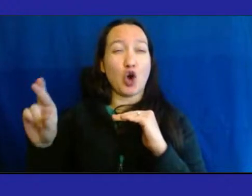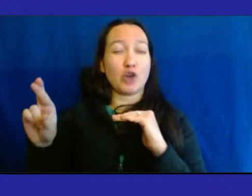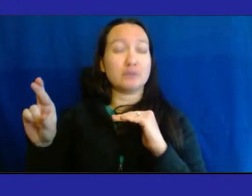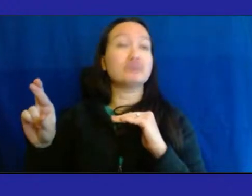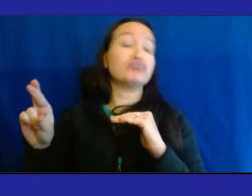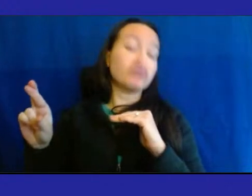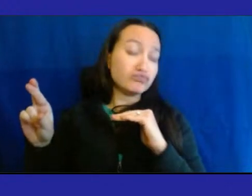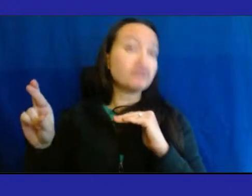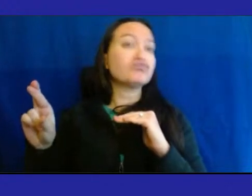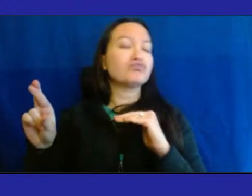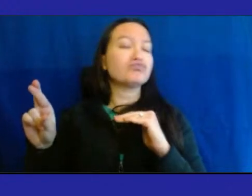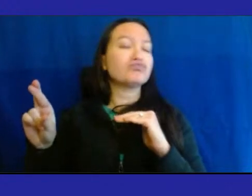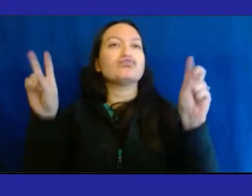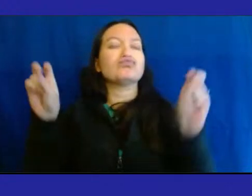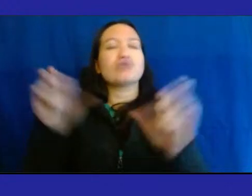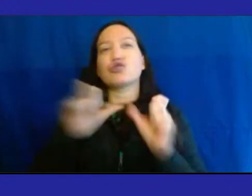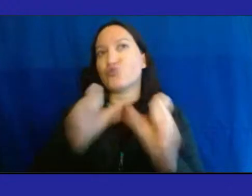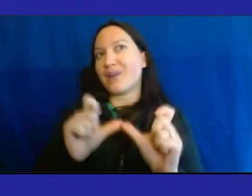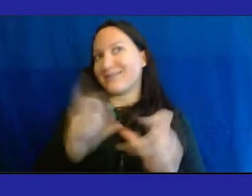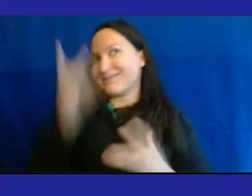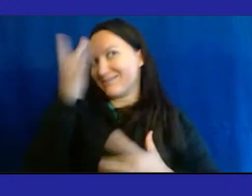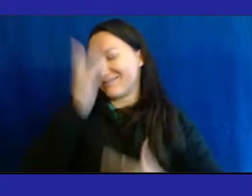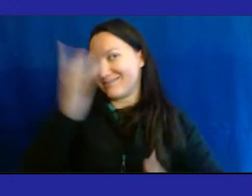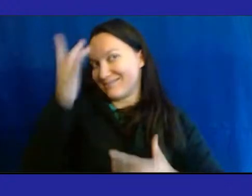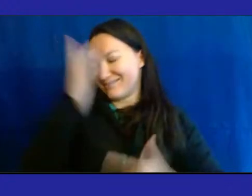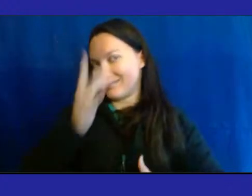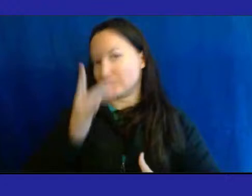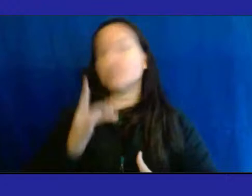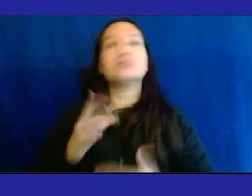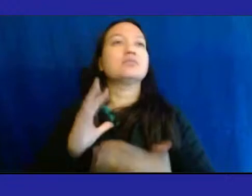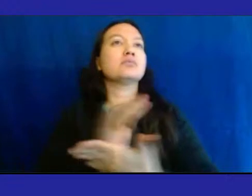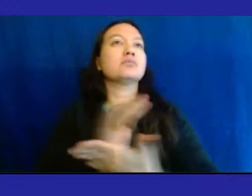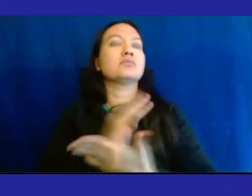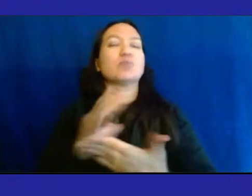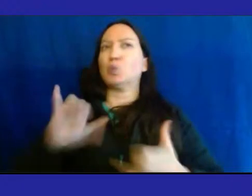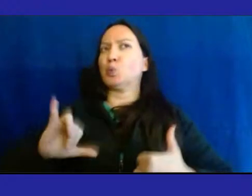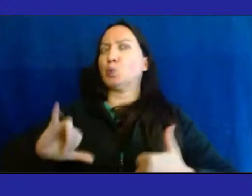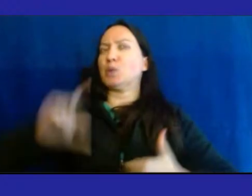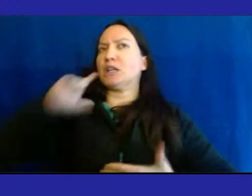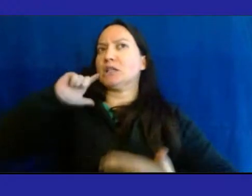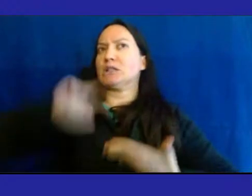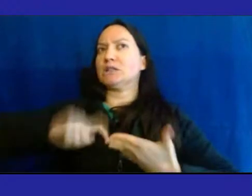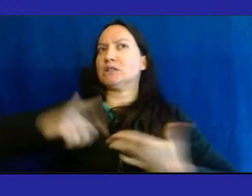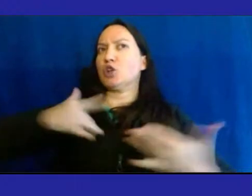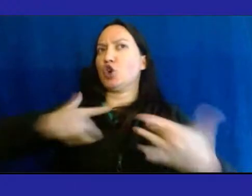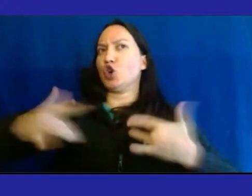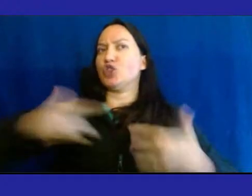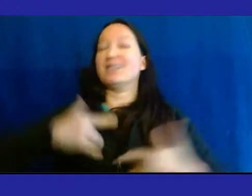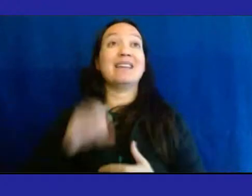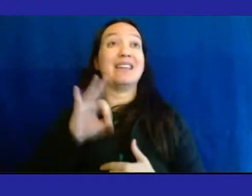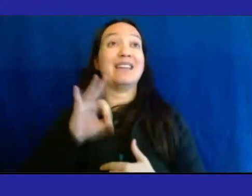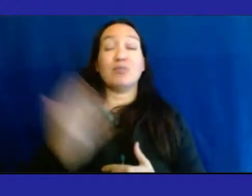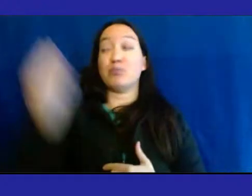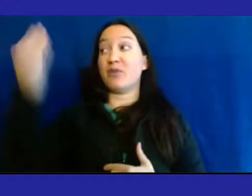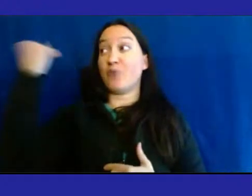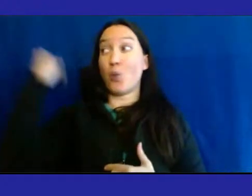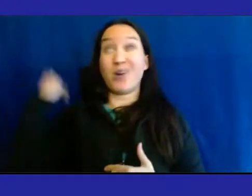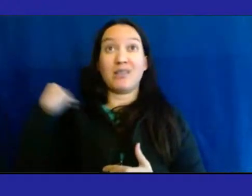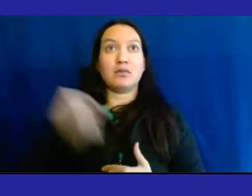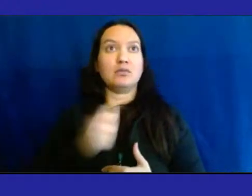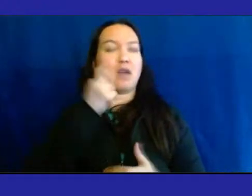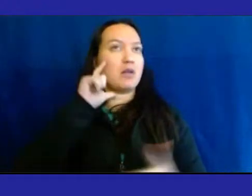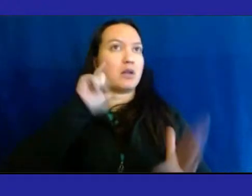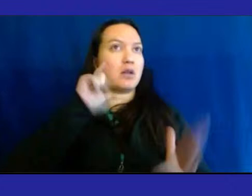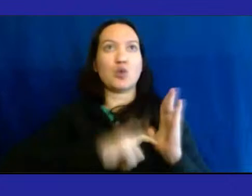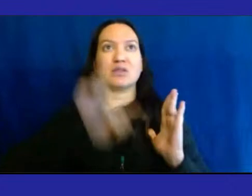gets them into the chronic kidney disease range. And this raises concern for previously underdiagnosed chronic kidney disease. And I want to be